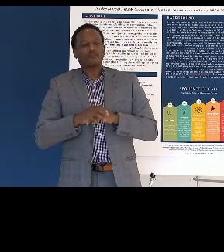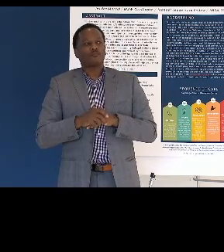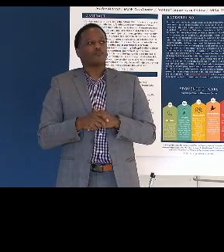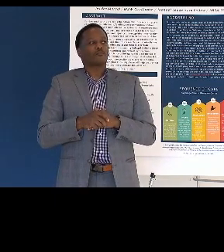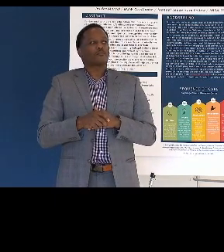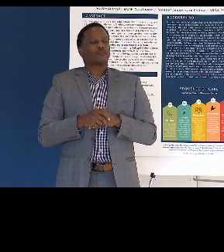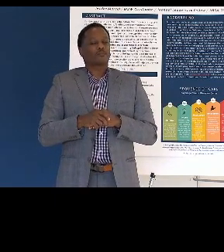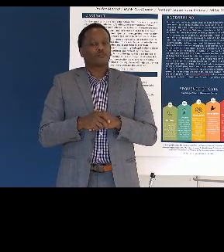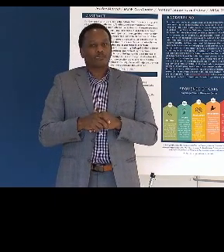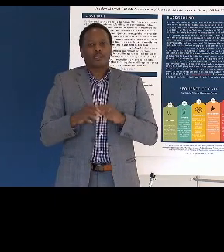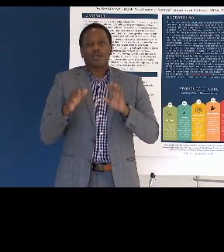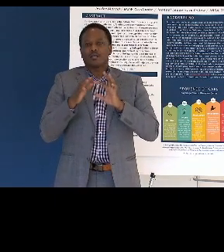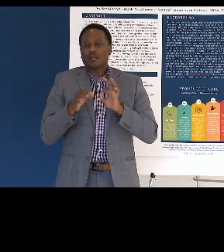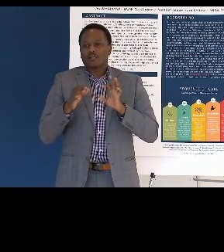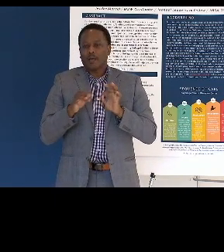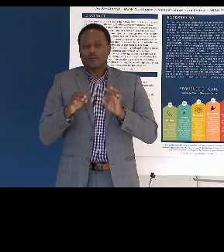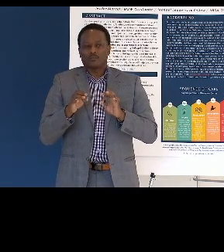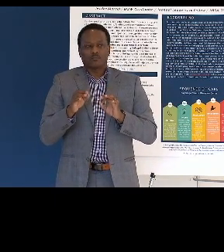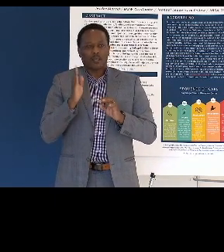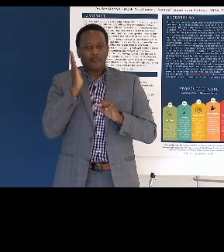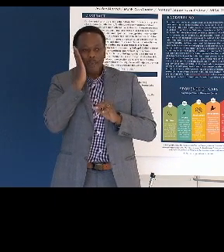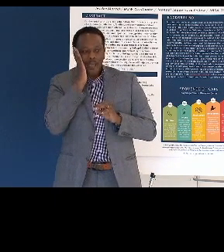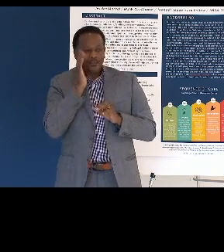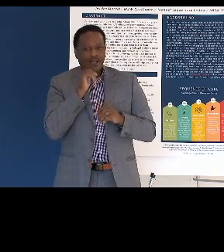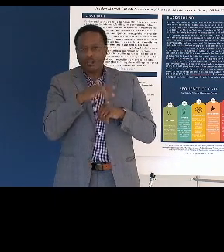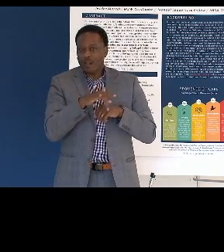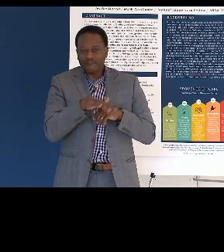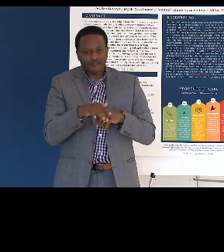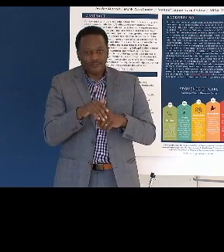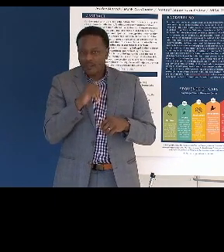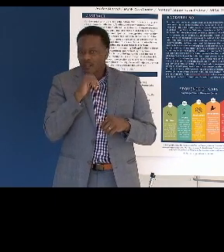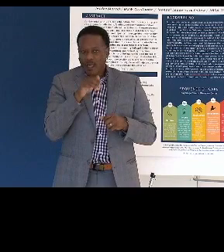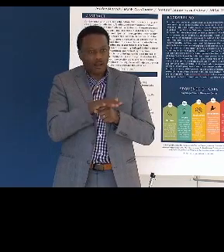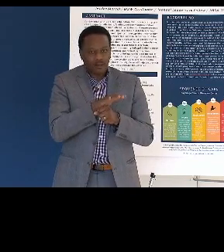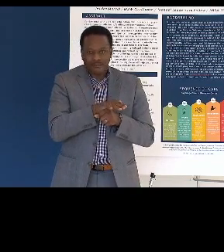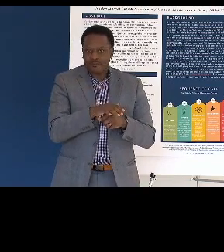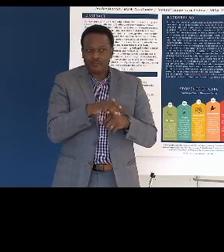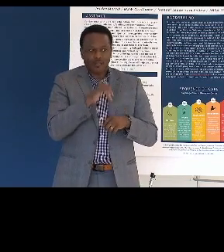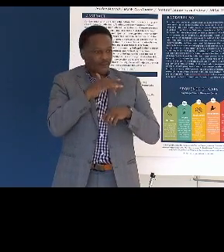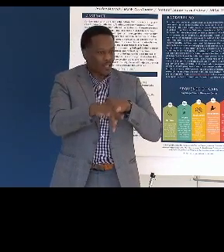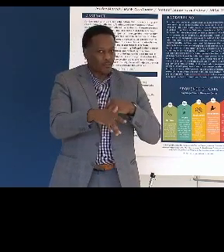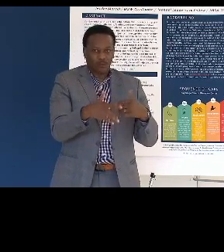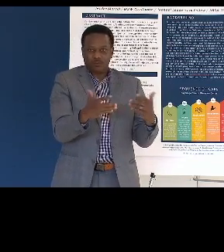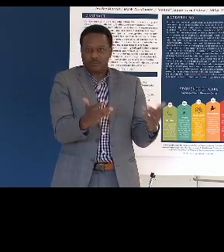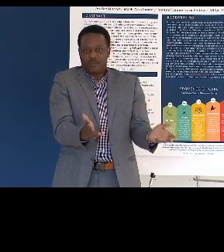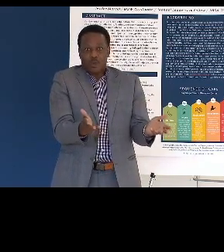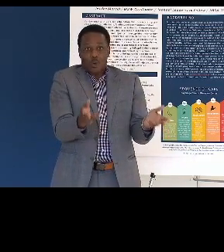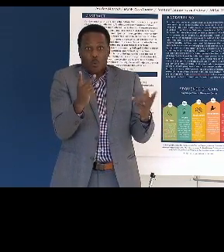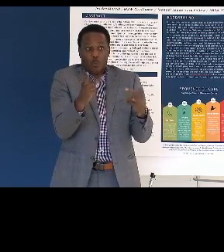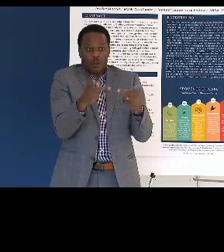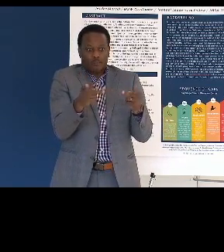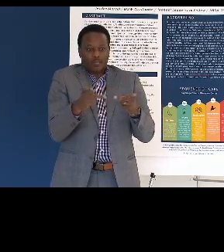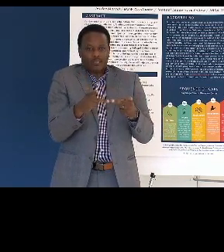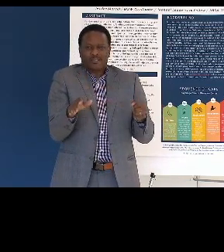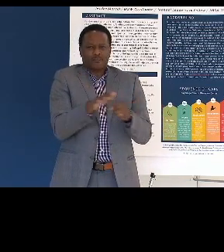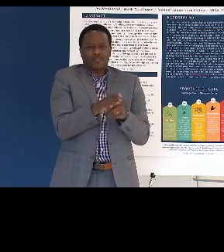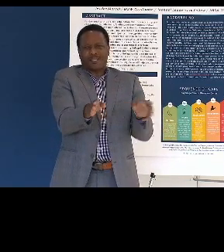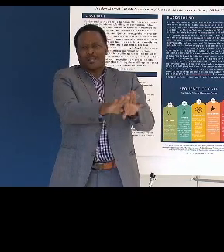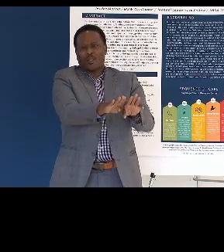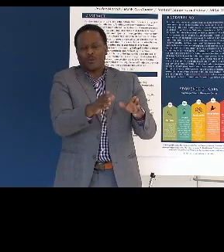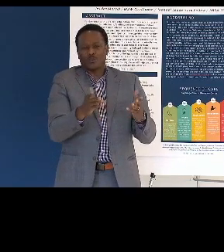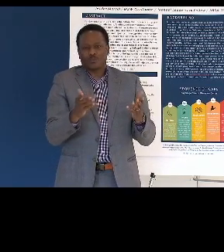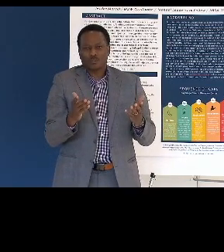We talked about decreased bedding at the residential facility, and in the pandemic, one of the facilities completely closed. And so that was